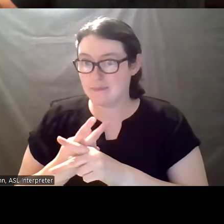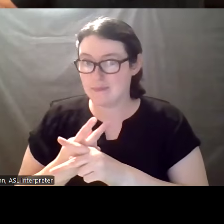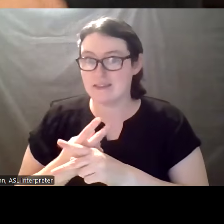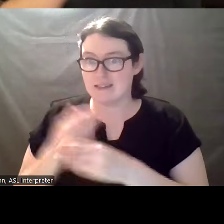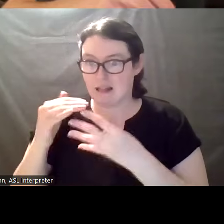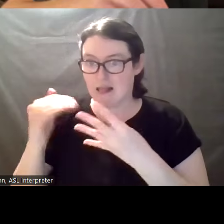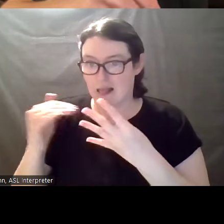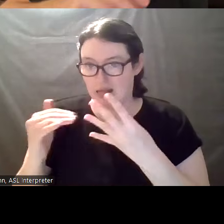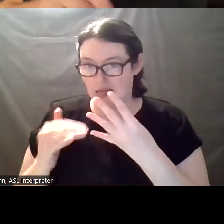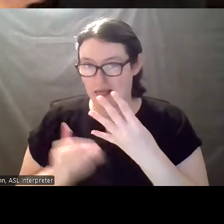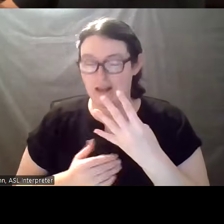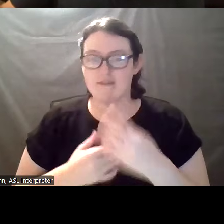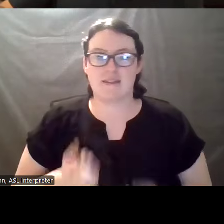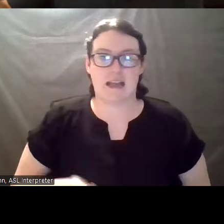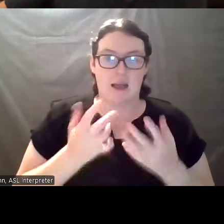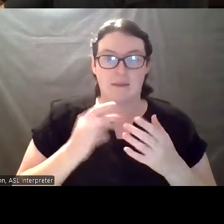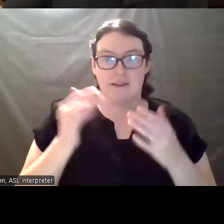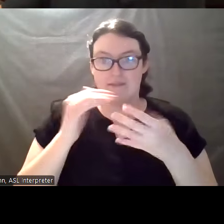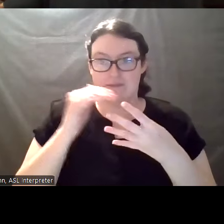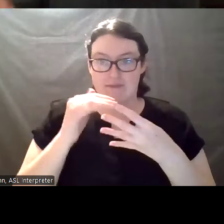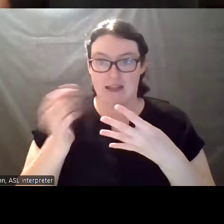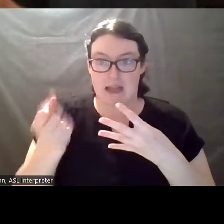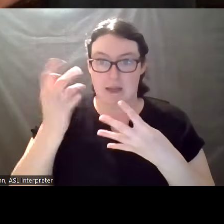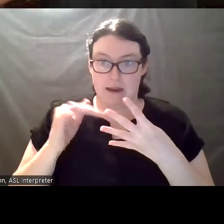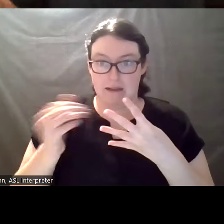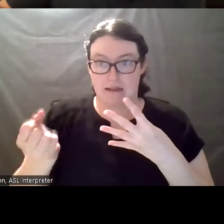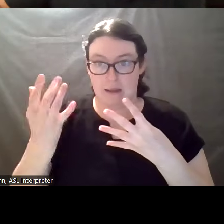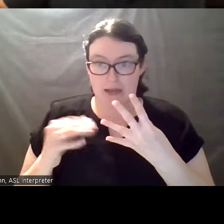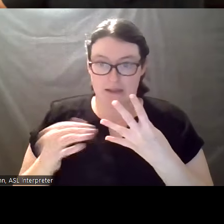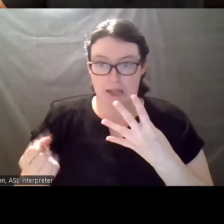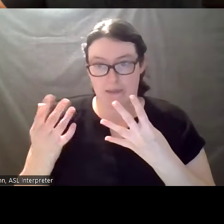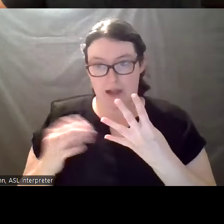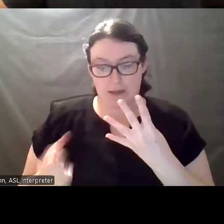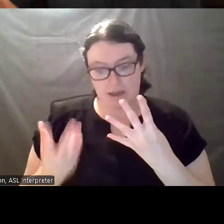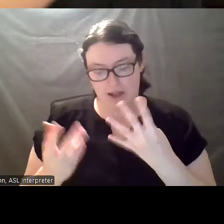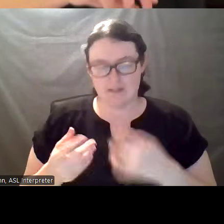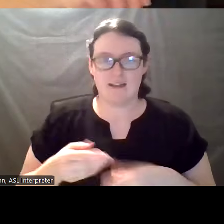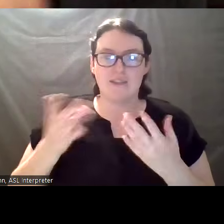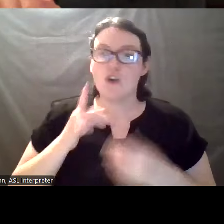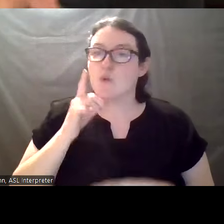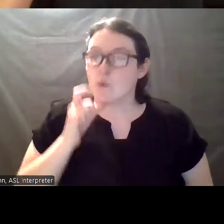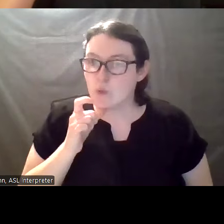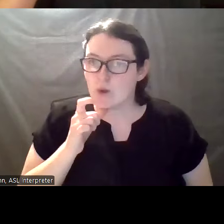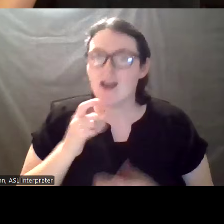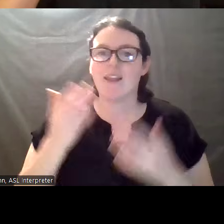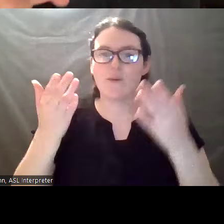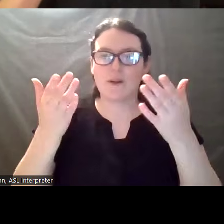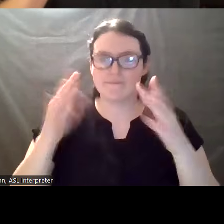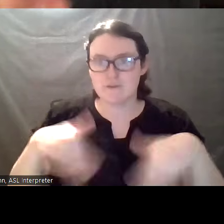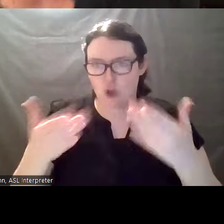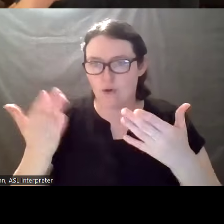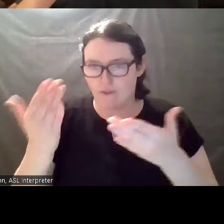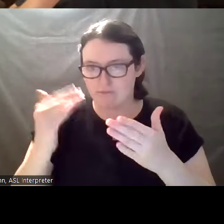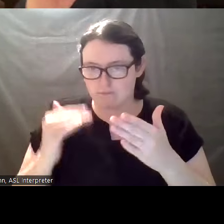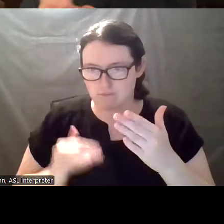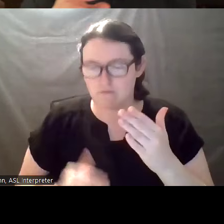other type of beer, Z number of jars of this other type of beer were delivered to X person. And then it starts over again. So it's tabulating